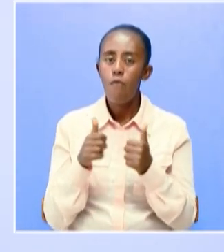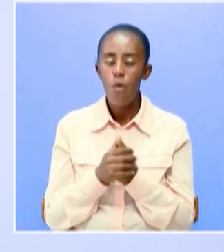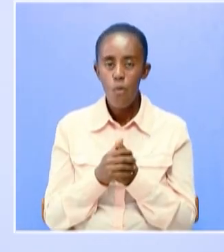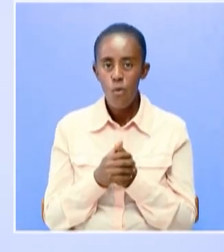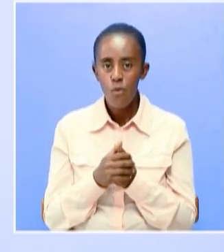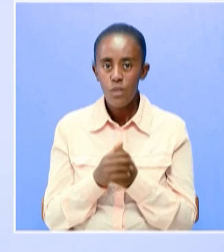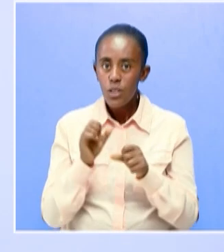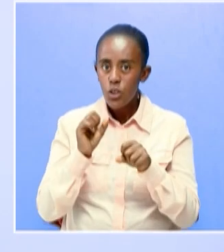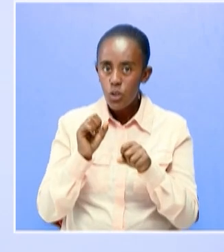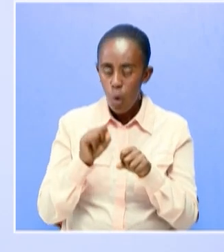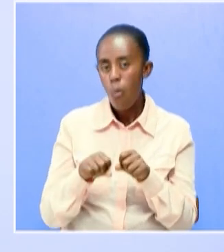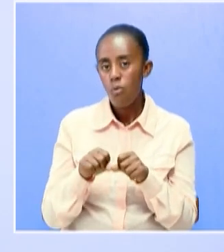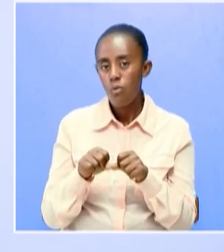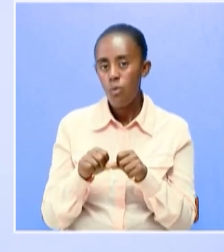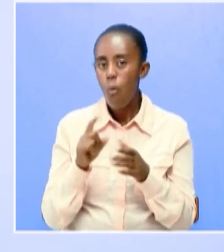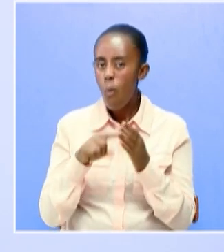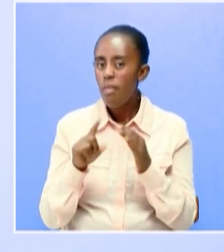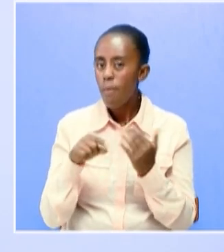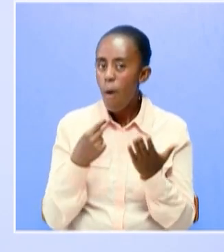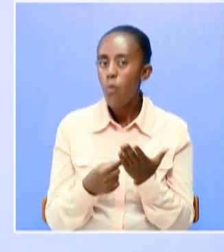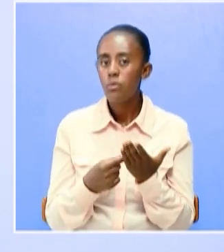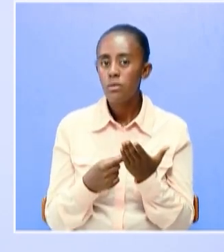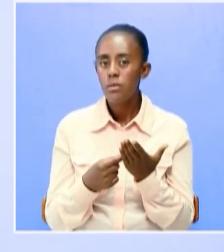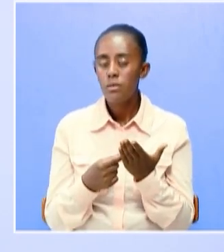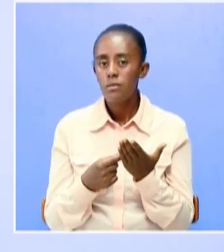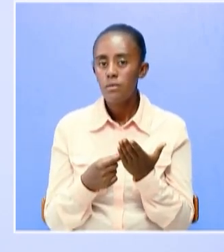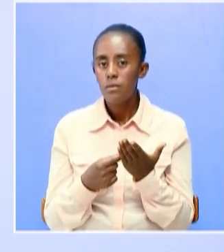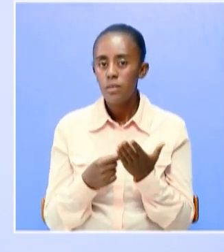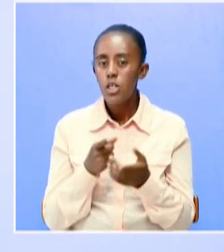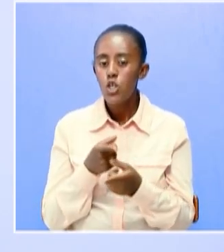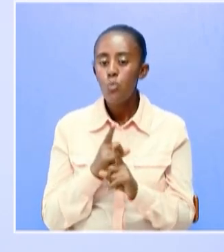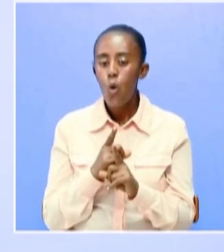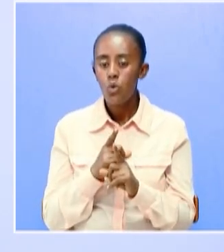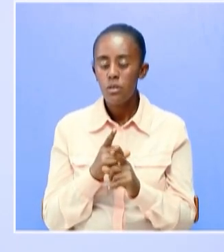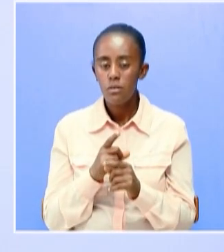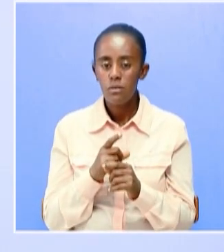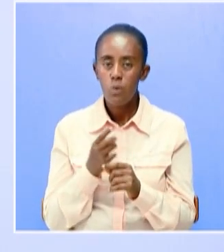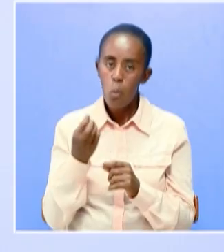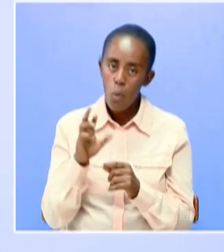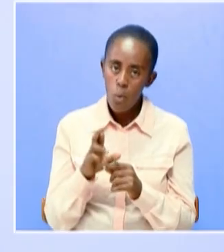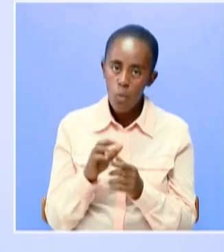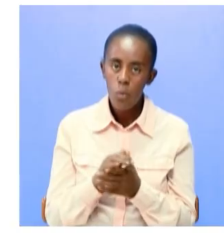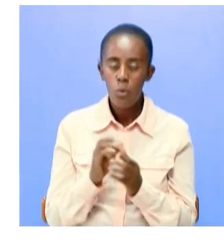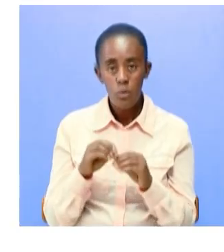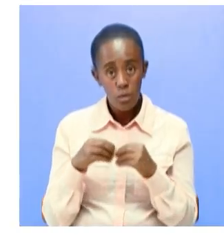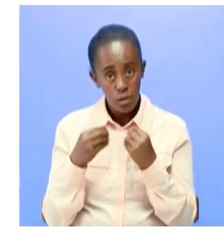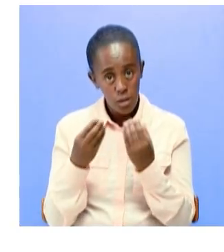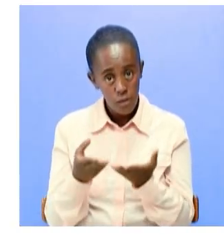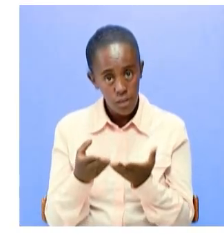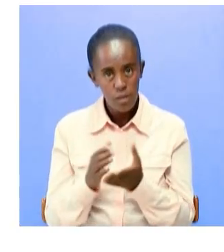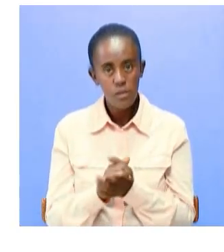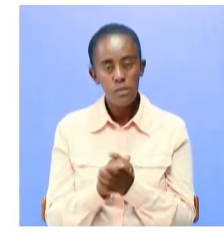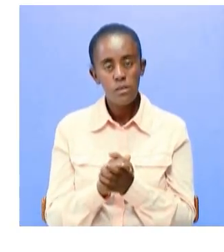So, what about responding or giving